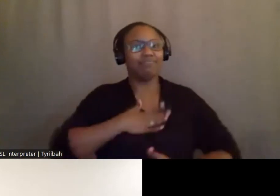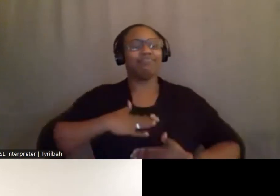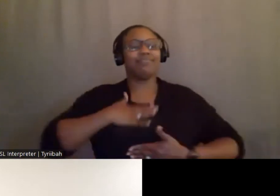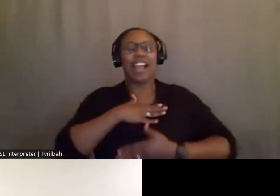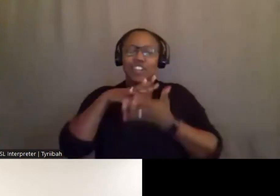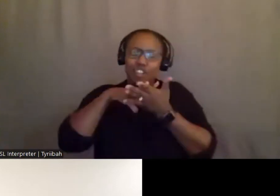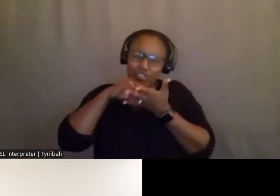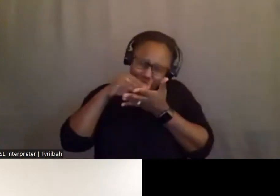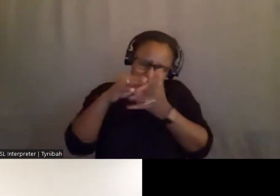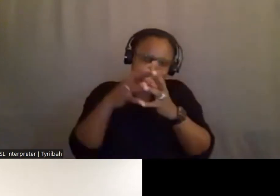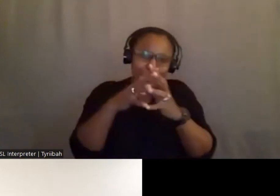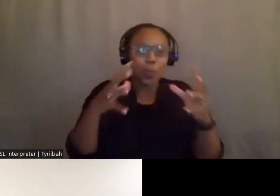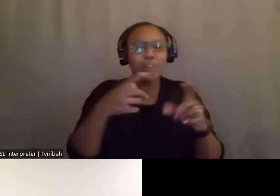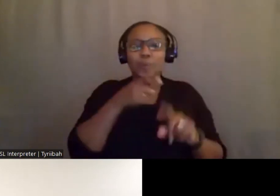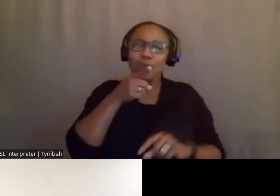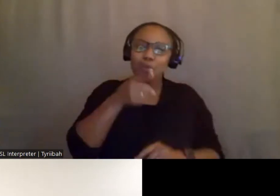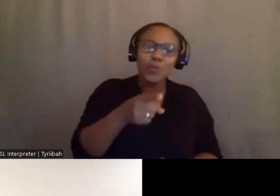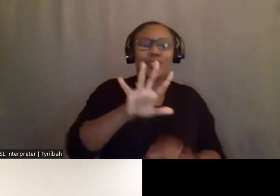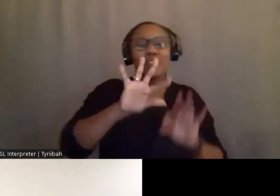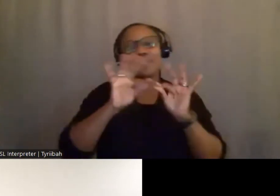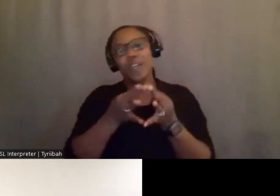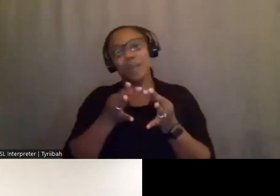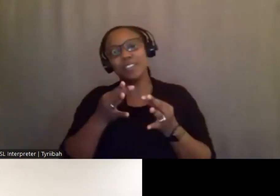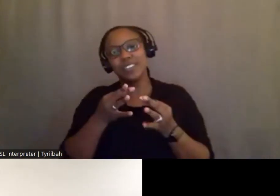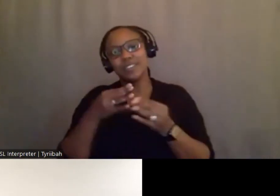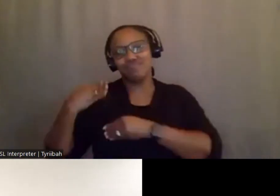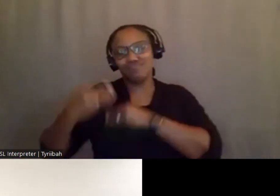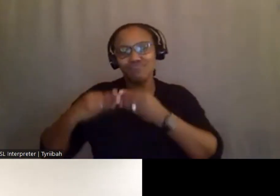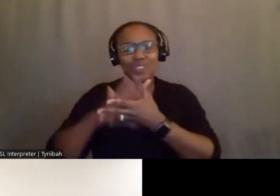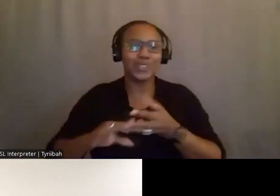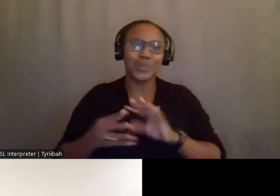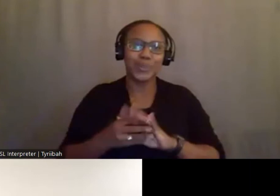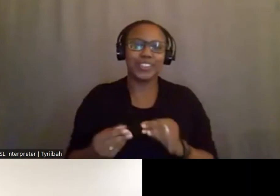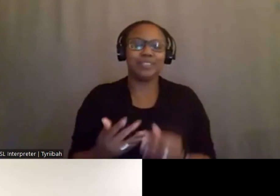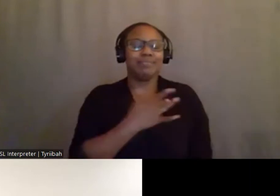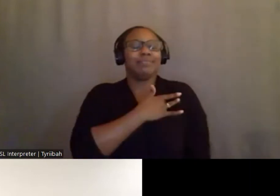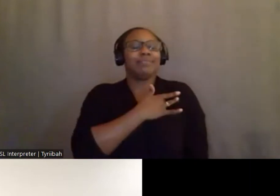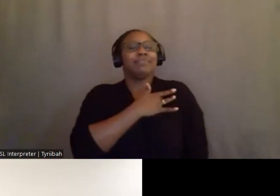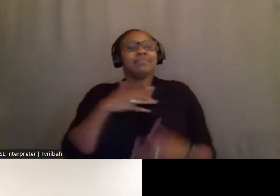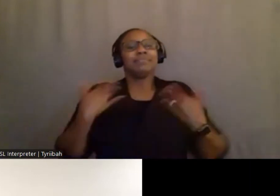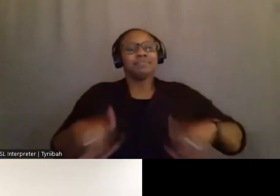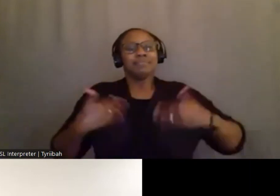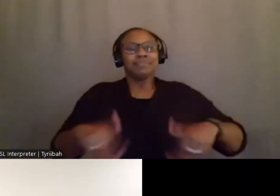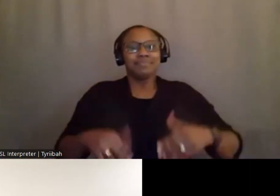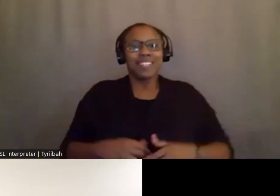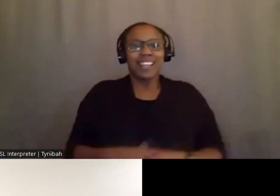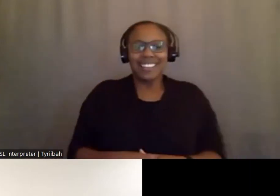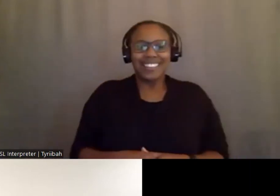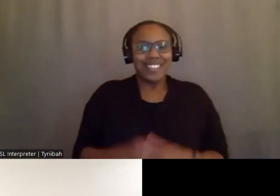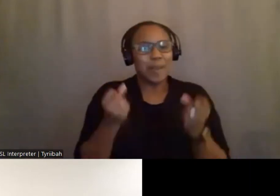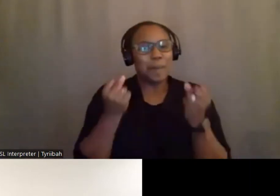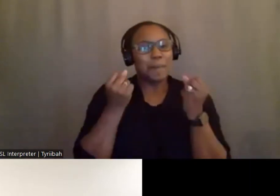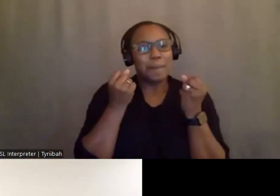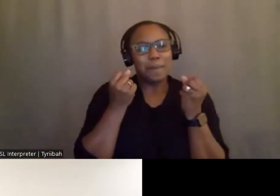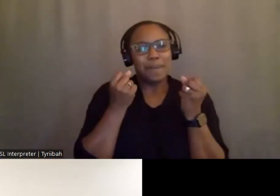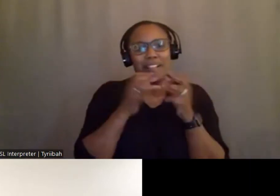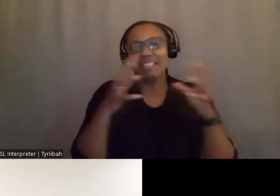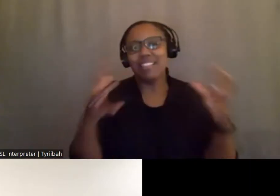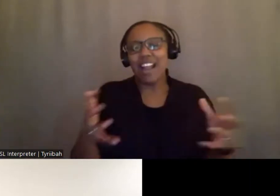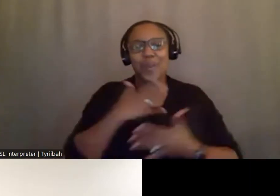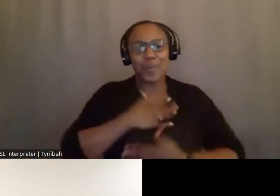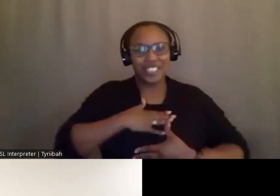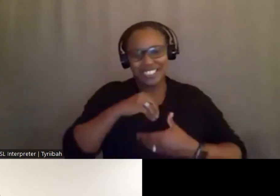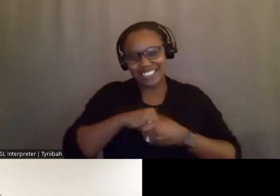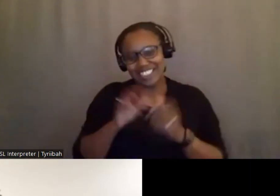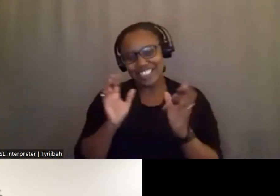from you and from your family's story. So it's very, very moving. And I see lots of appreciation flowing for you in the chat box as